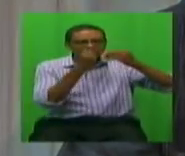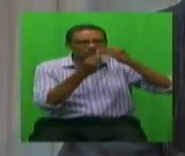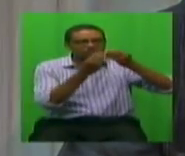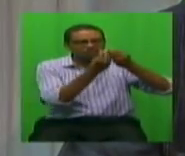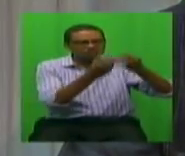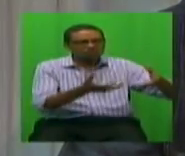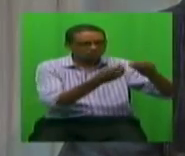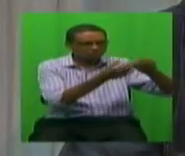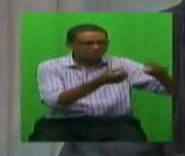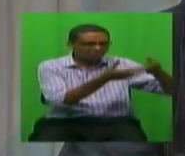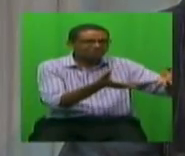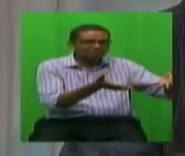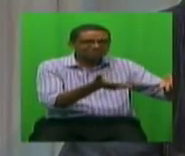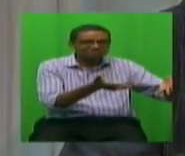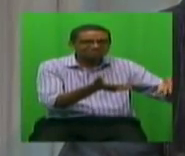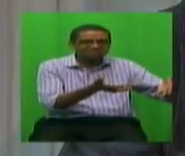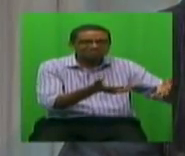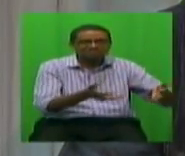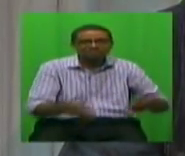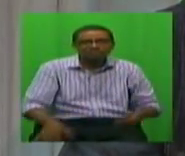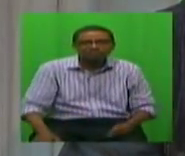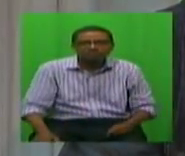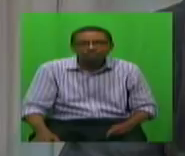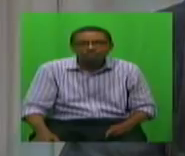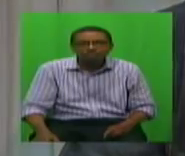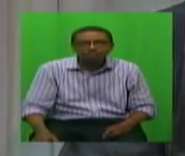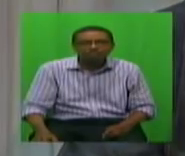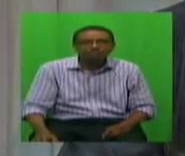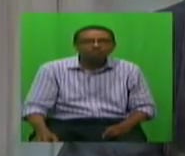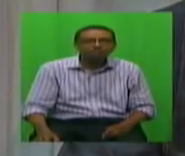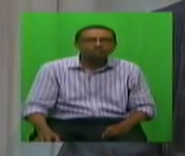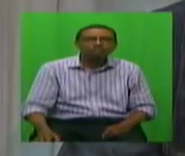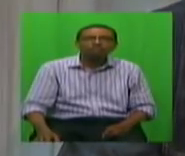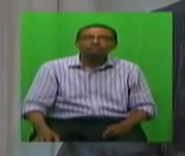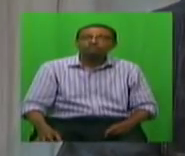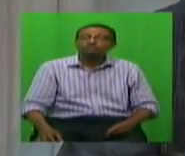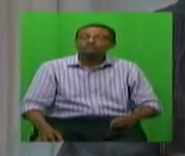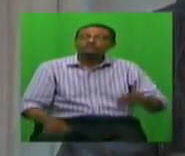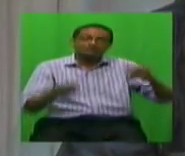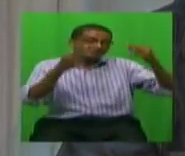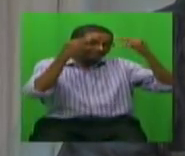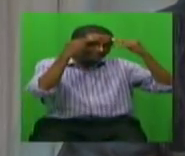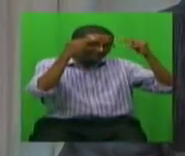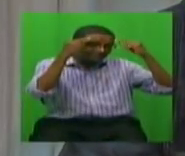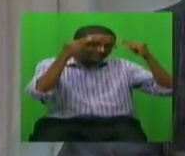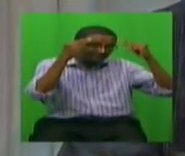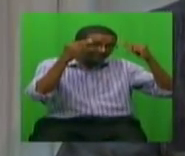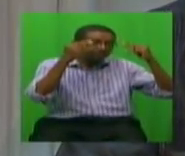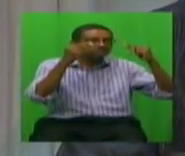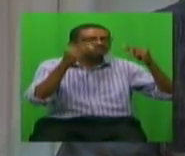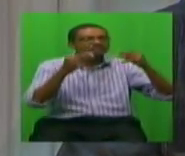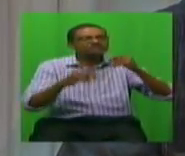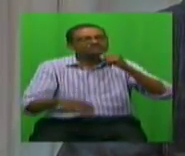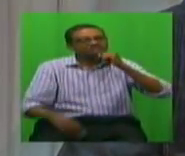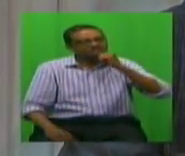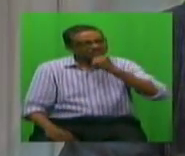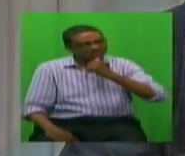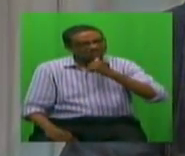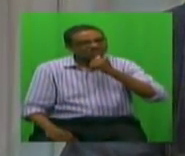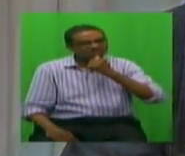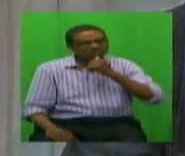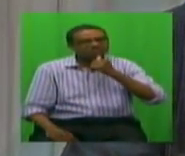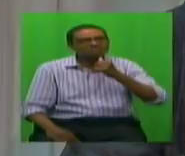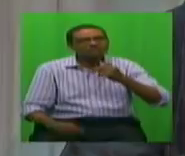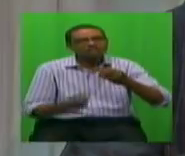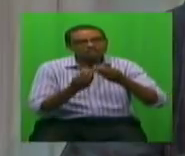be affected. One of the interesting things for us this time around, the ministry itself has suffered losses in some of the facilities.